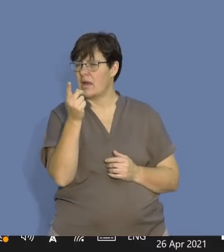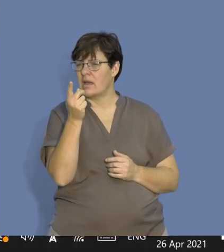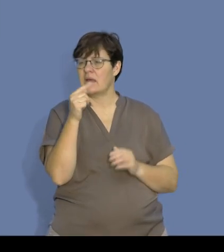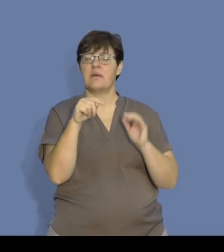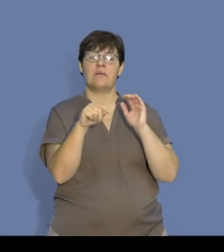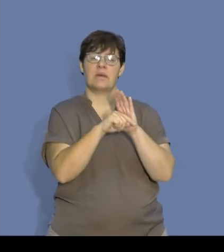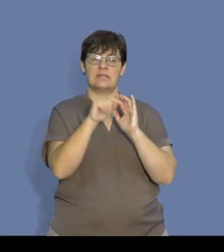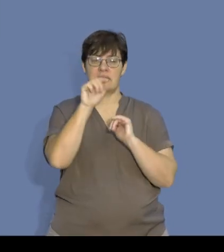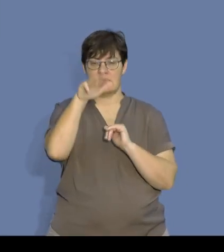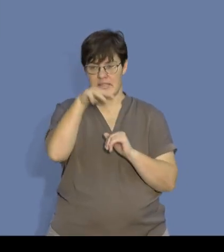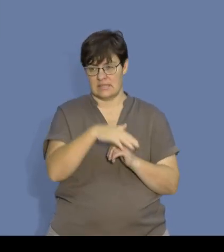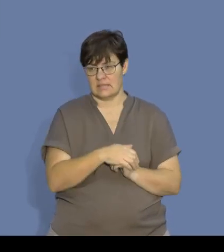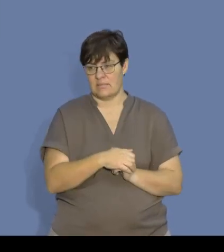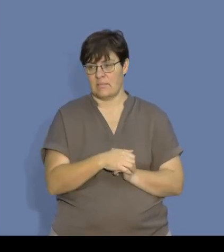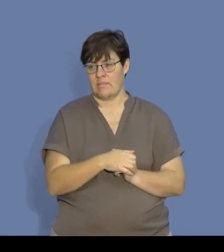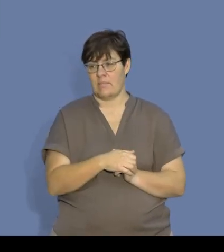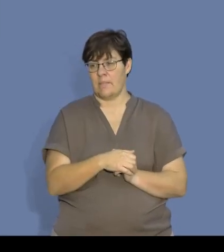it's minus 19,